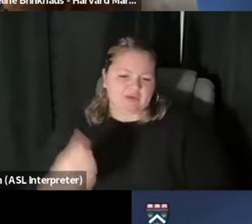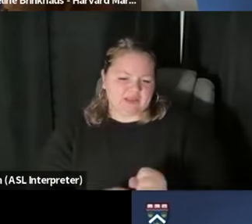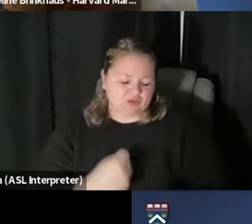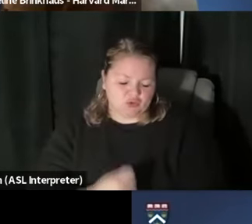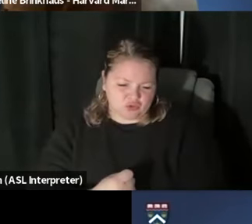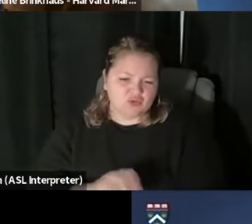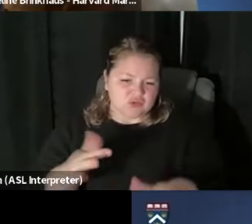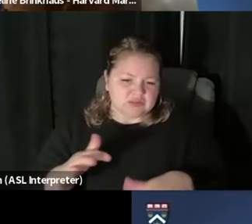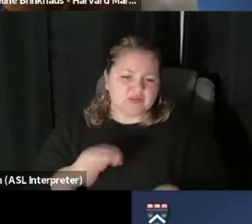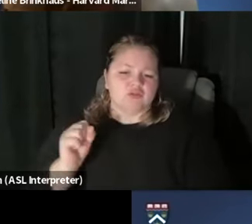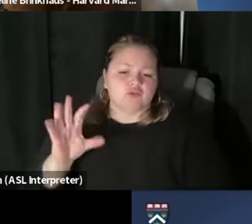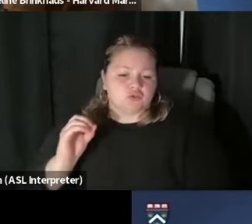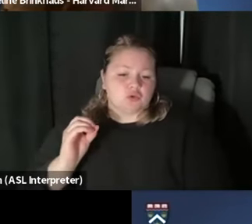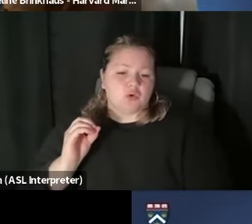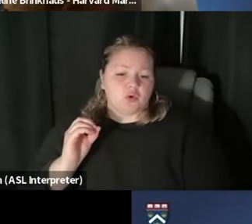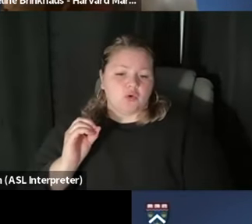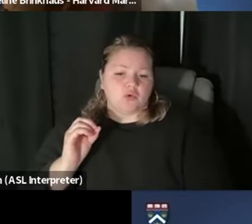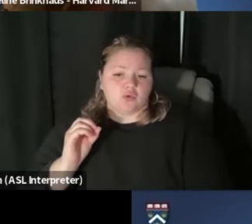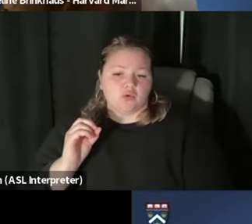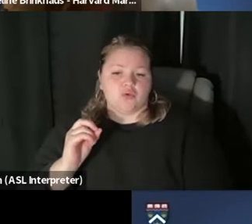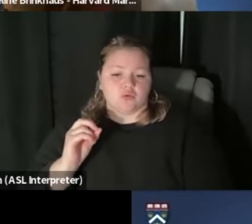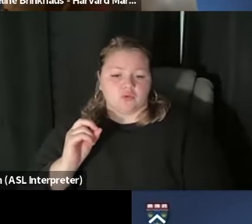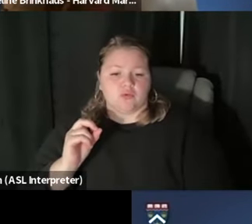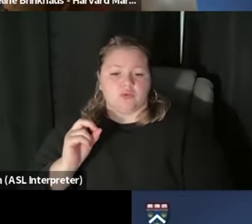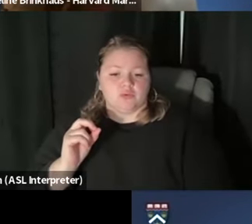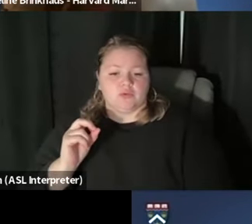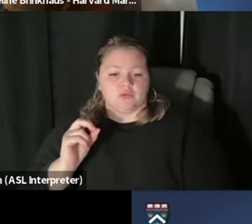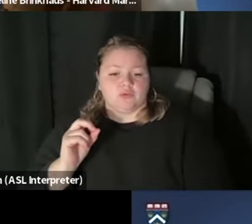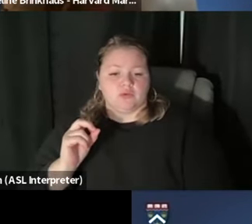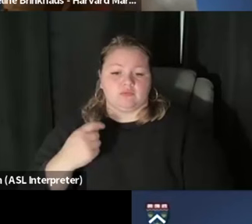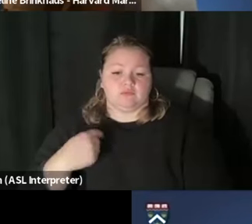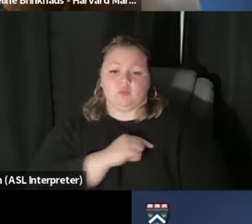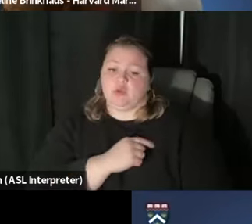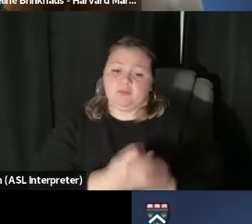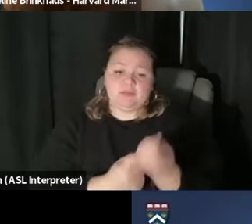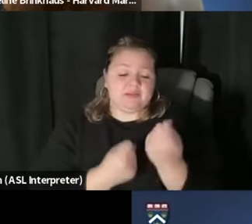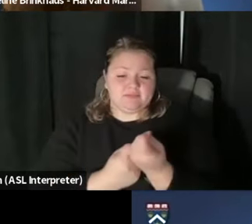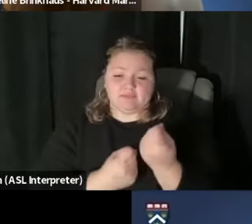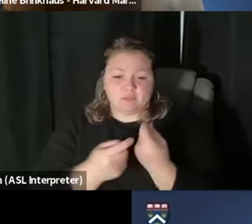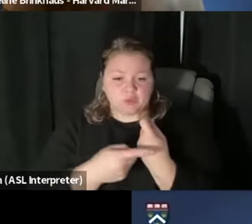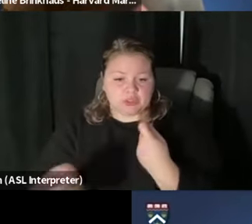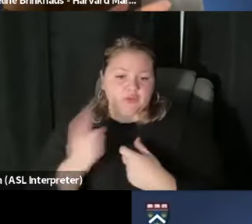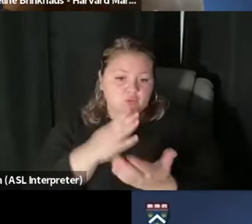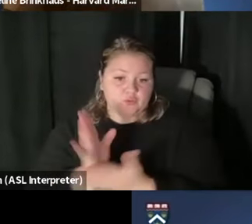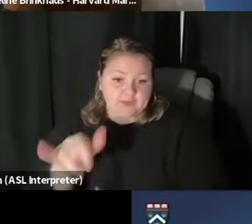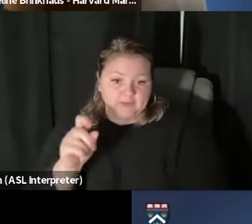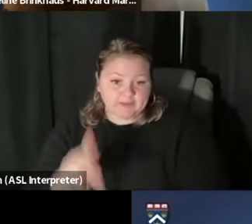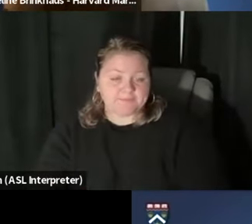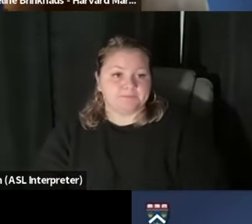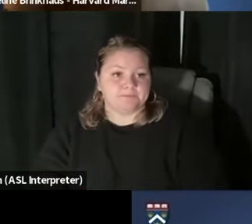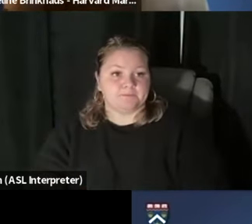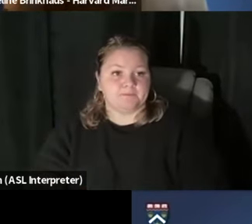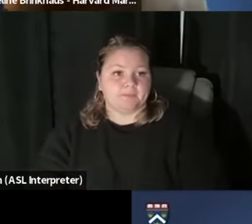So throughout the journey, and we and the supporting staff will be with you. Thank you so much, Bruce. And kind of on the same